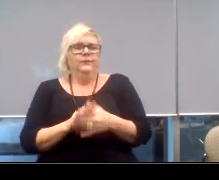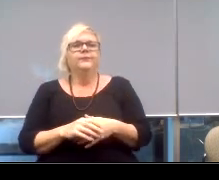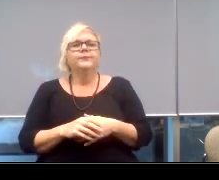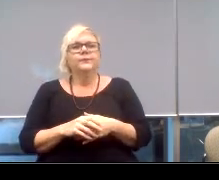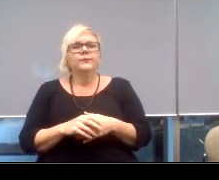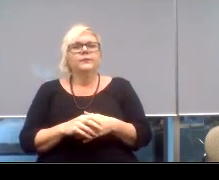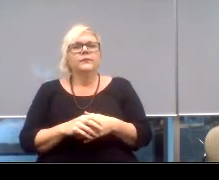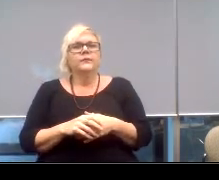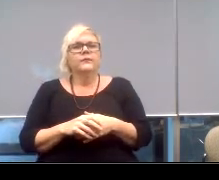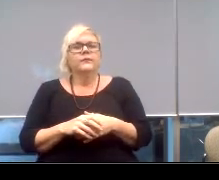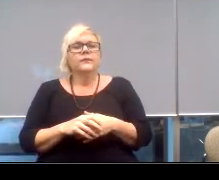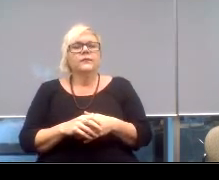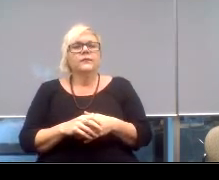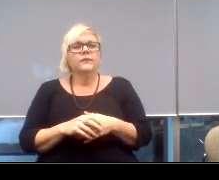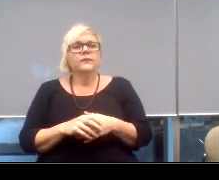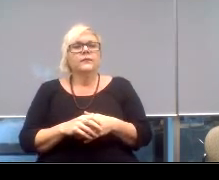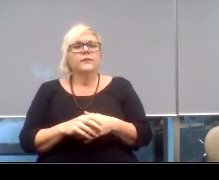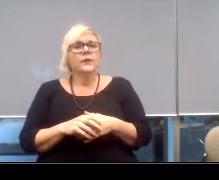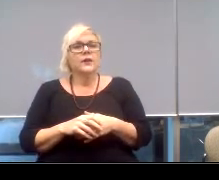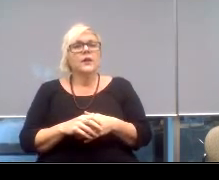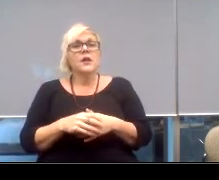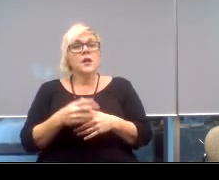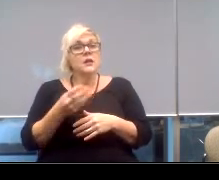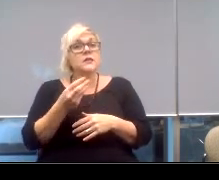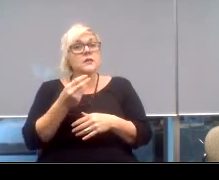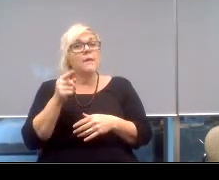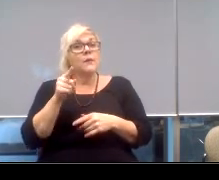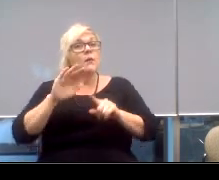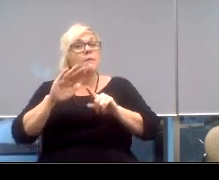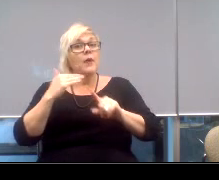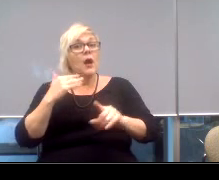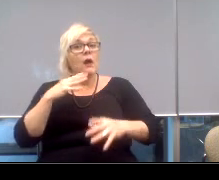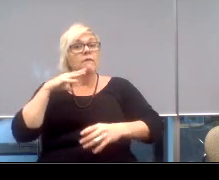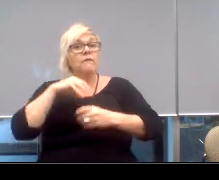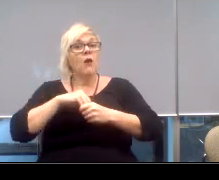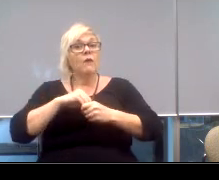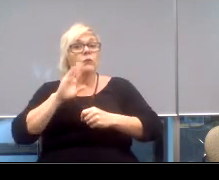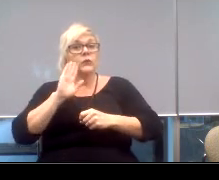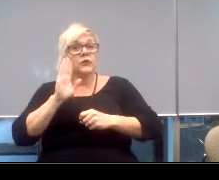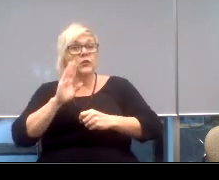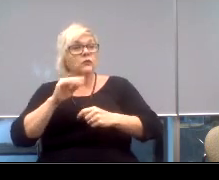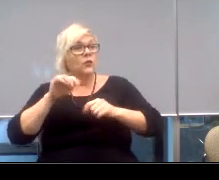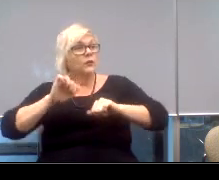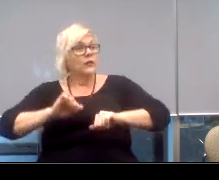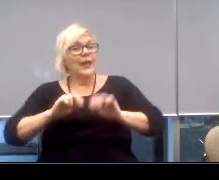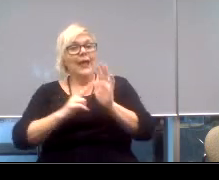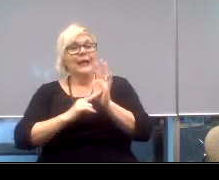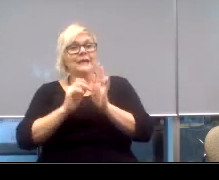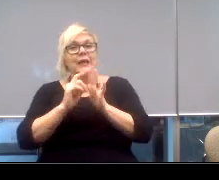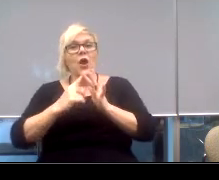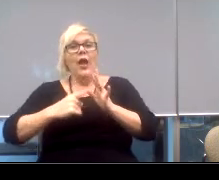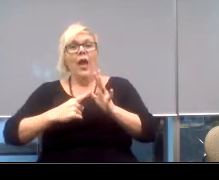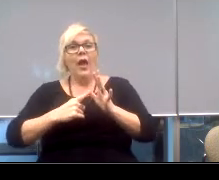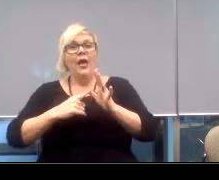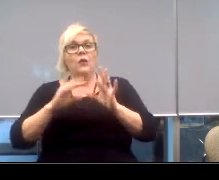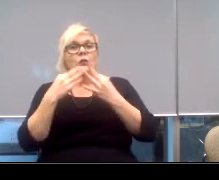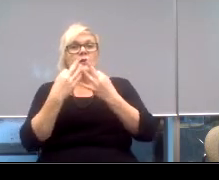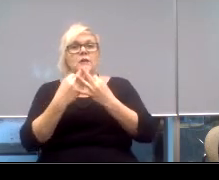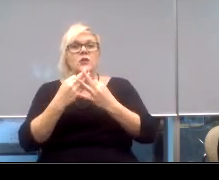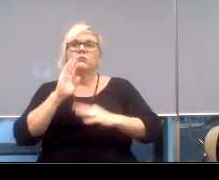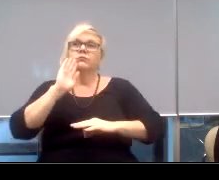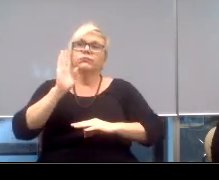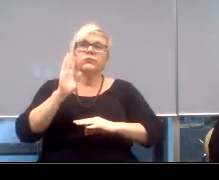So I thought we'd start, and some of you may have attended presentations by the agency, the NDIA, before,